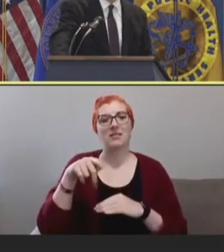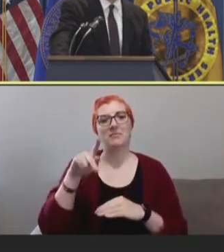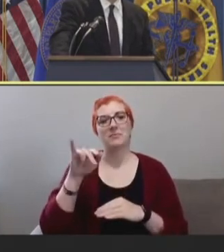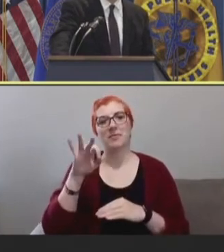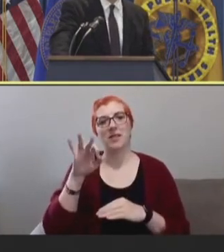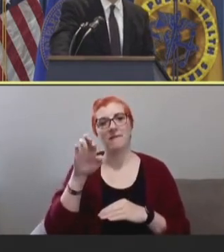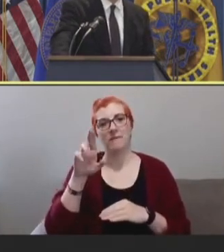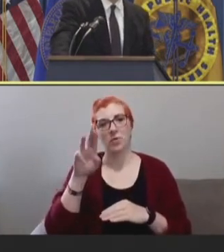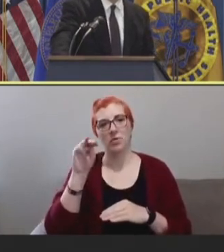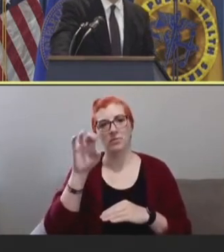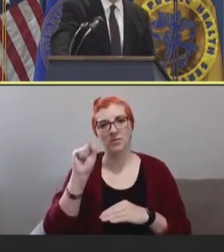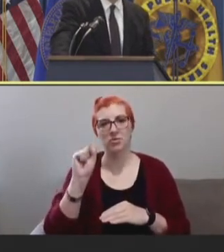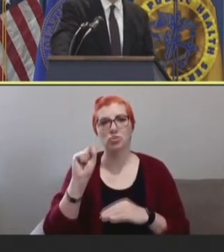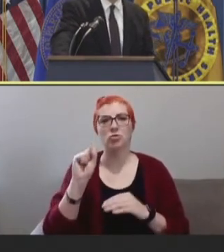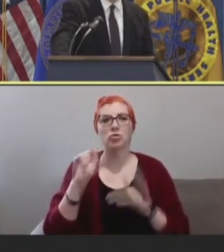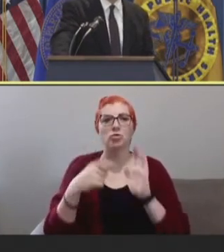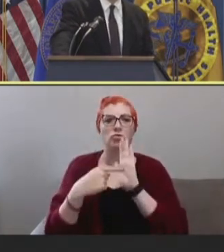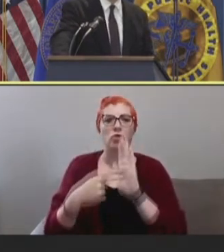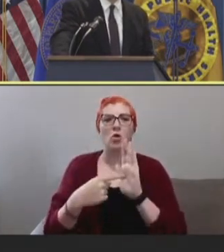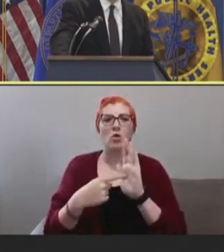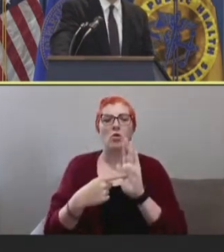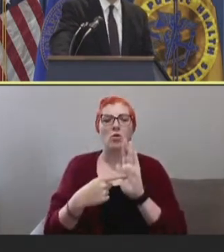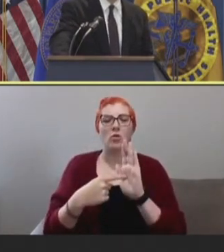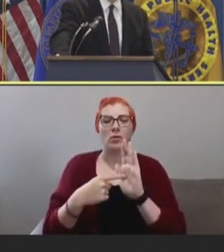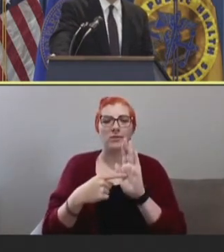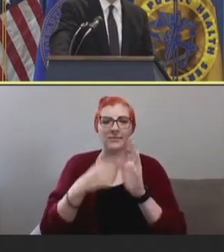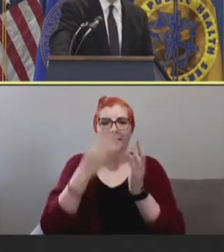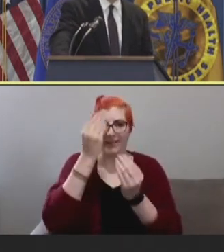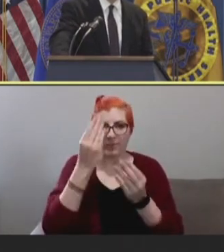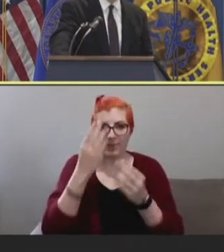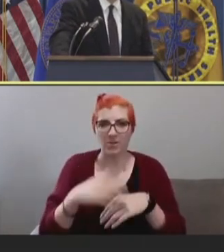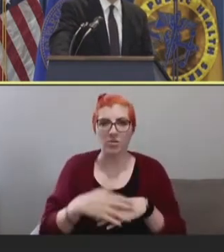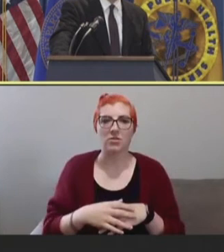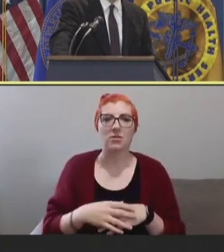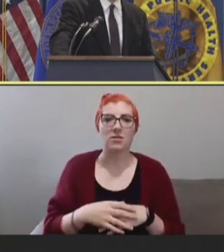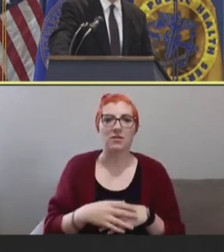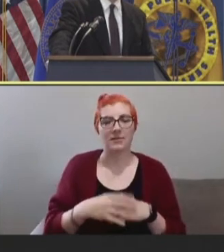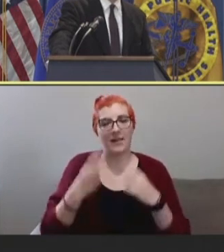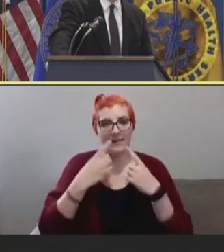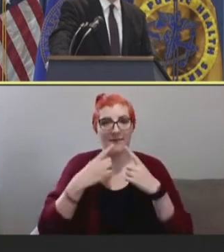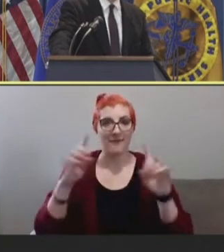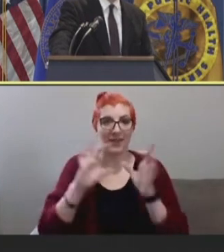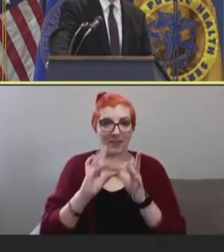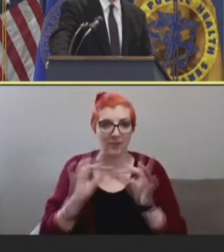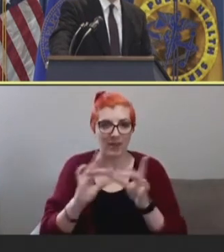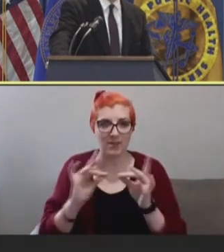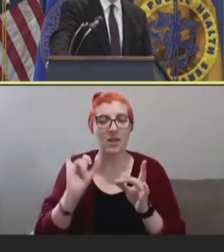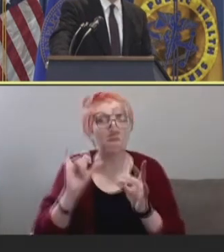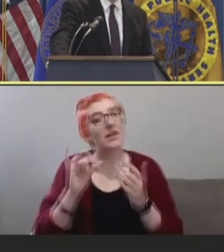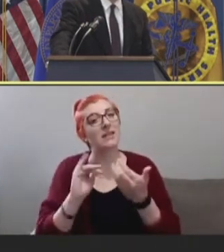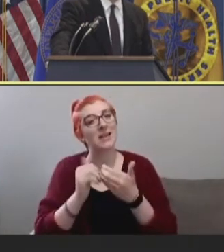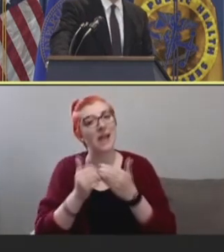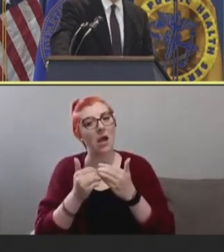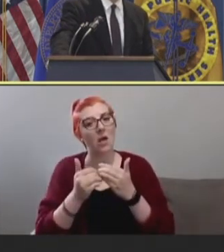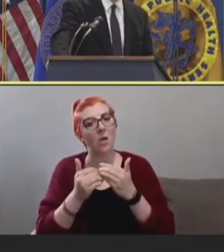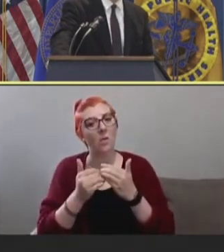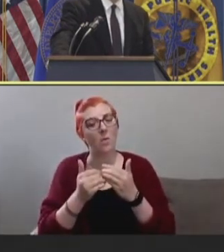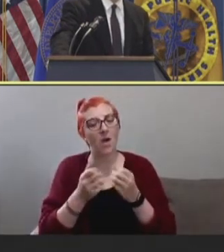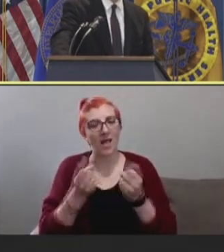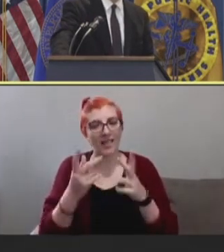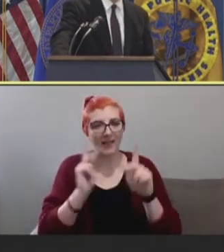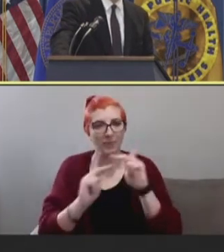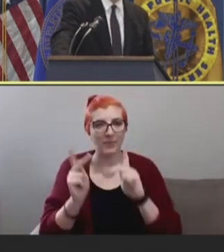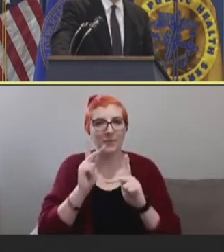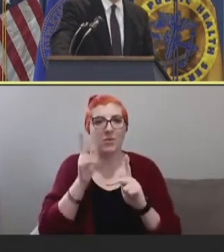this is the way that people get information, and this is often the inner circle of advisors, the